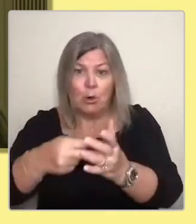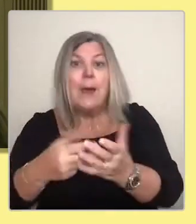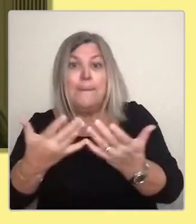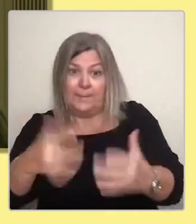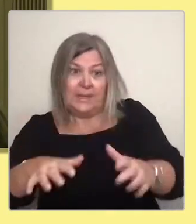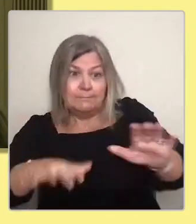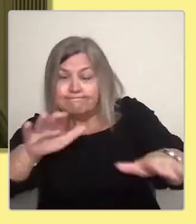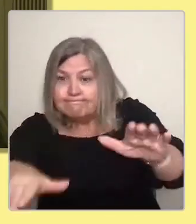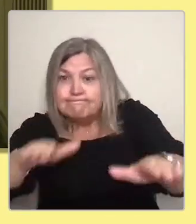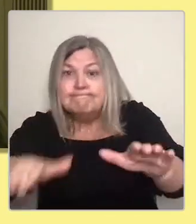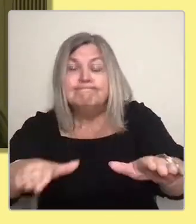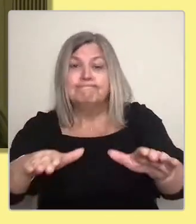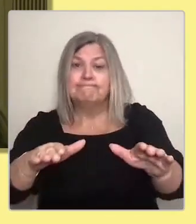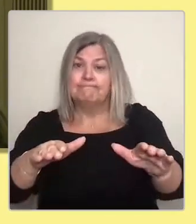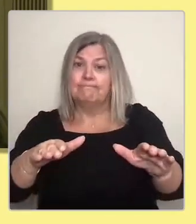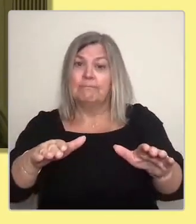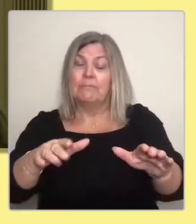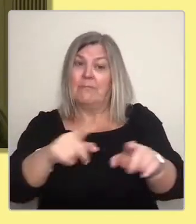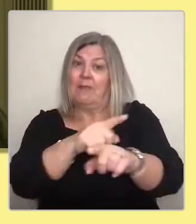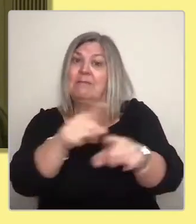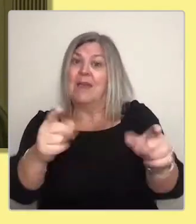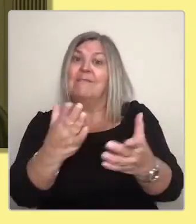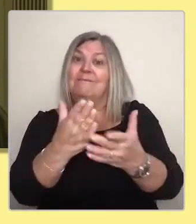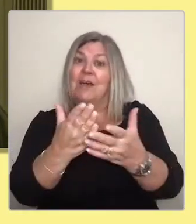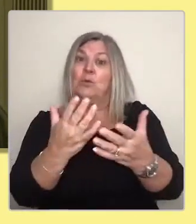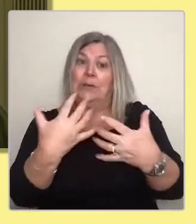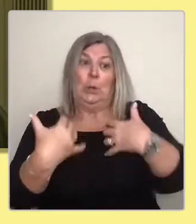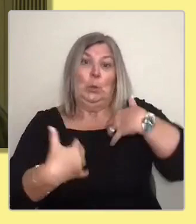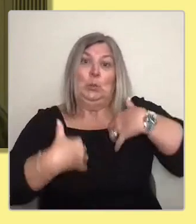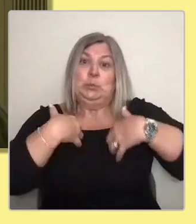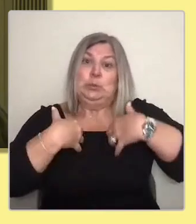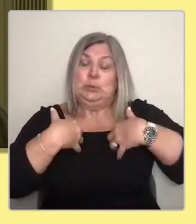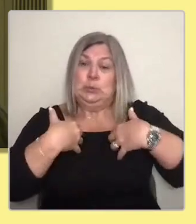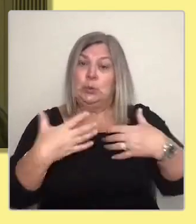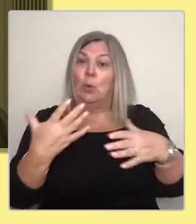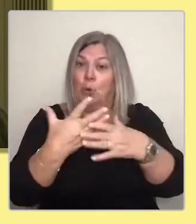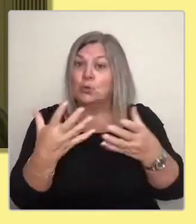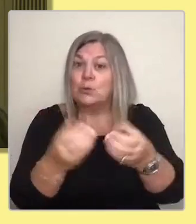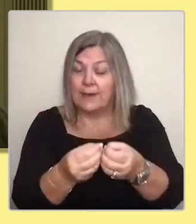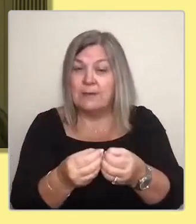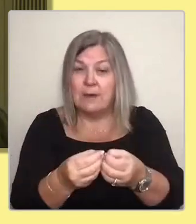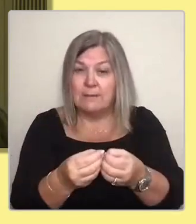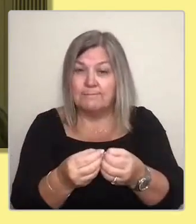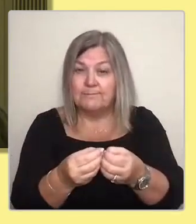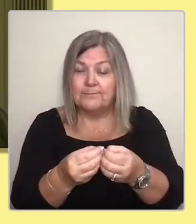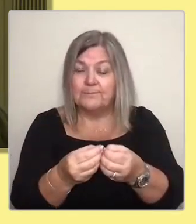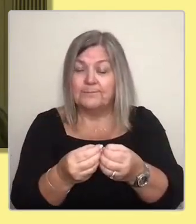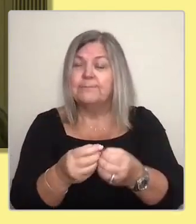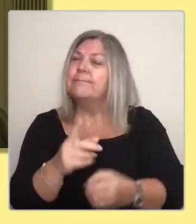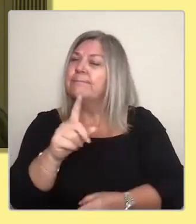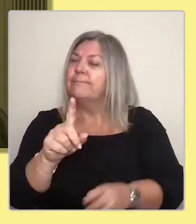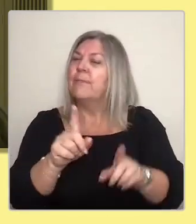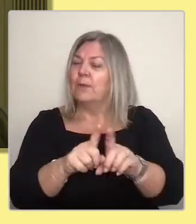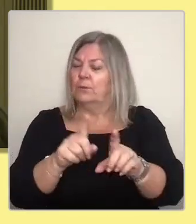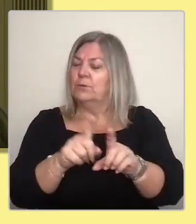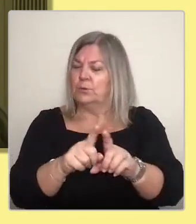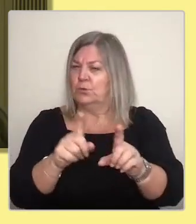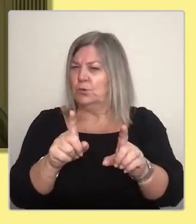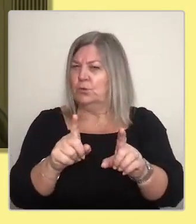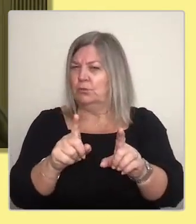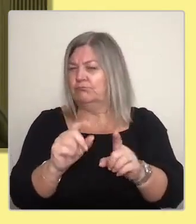and inspired about working together towards this goal. But what I'm also suggesting that we do is that